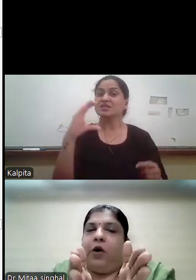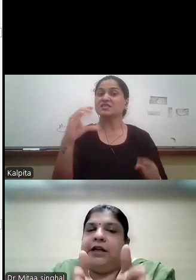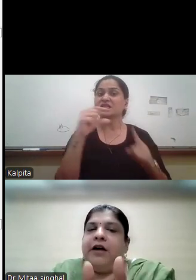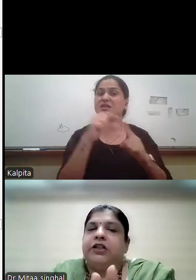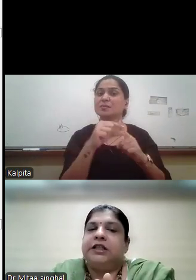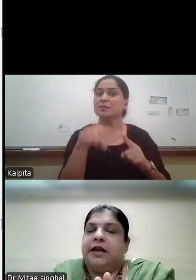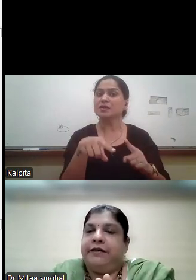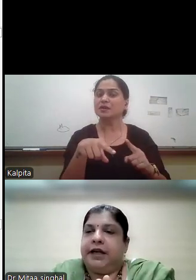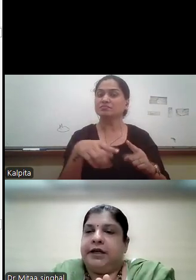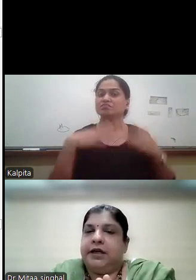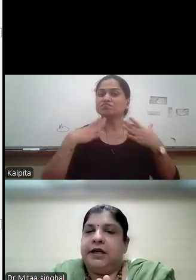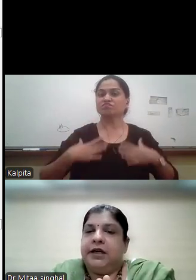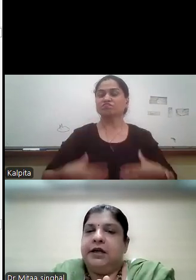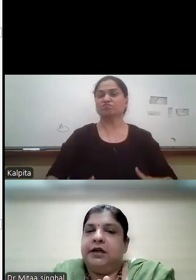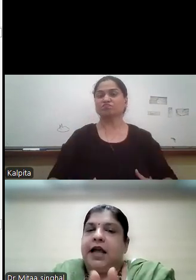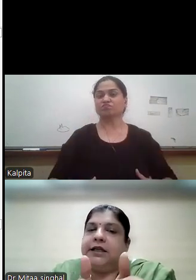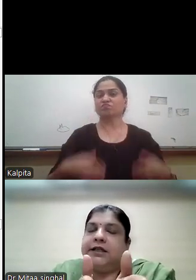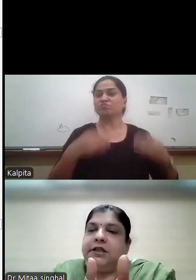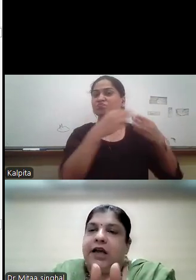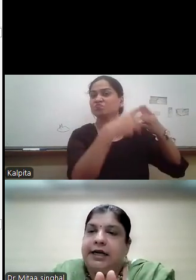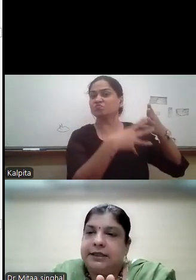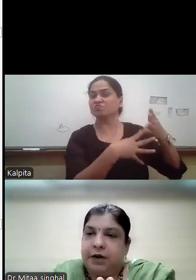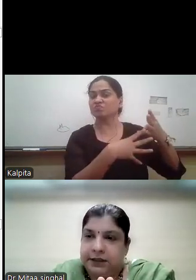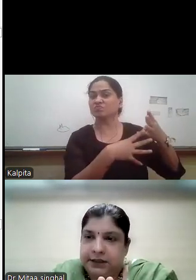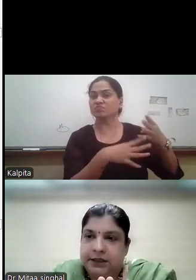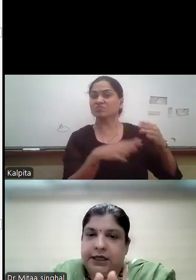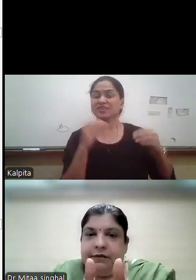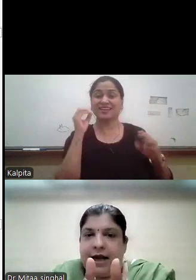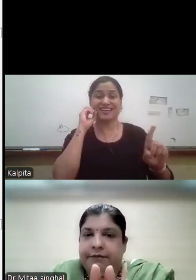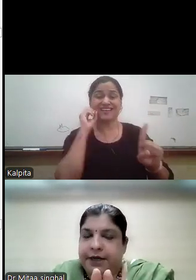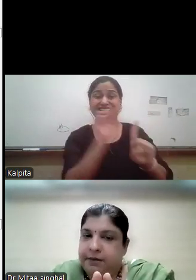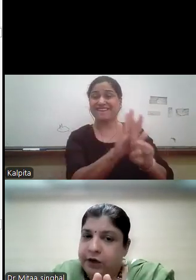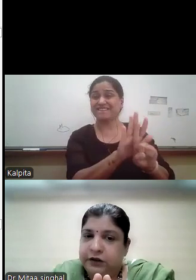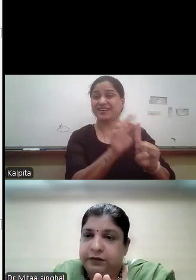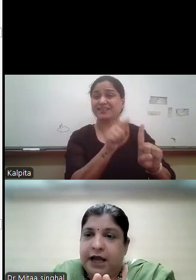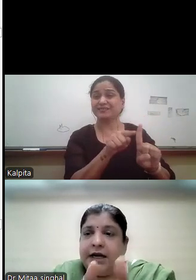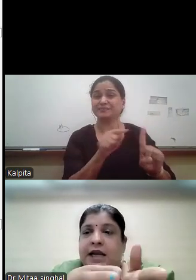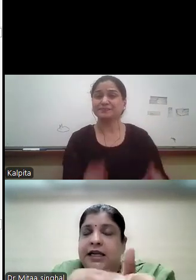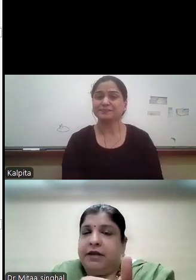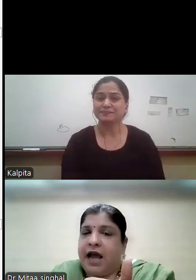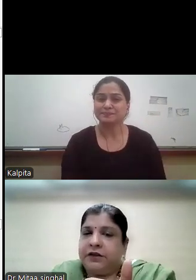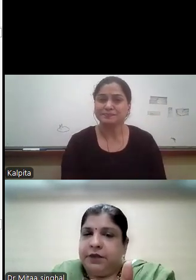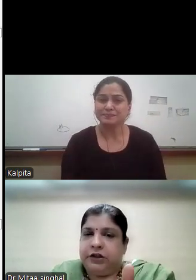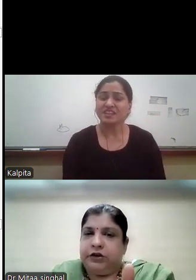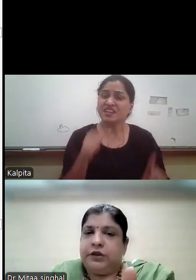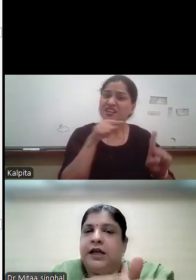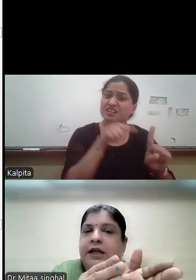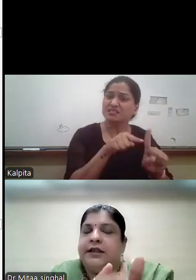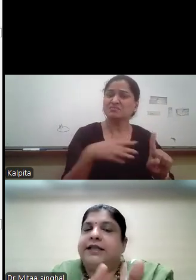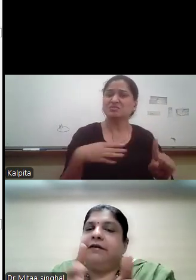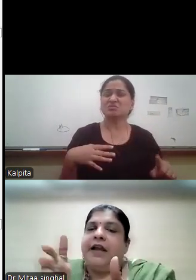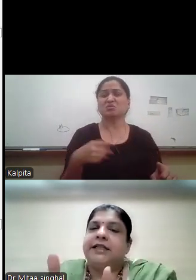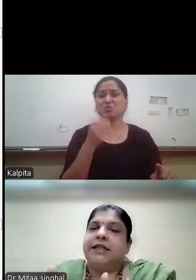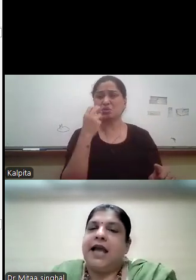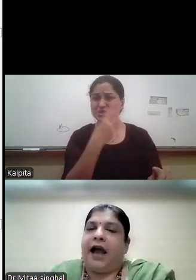the body functions are affected. That is, the child has spasticity, he will have pain because of that, he may have speech issues.